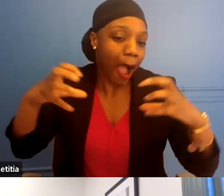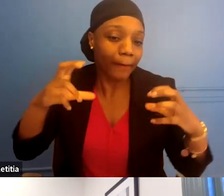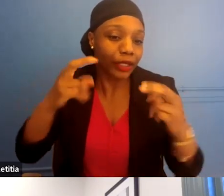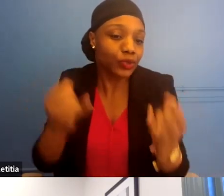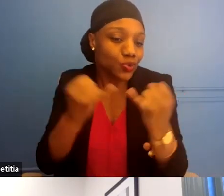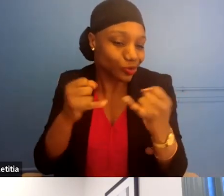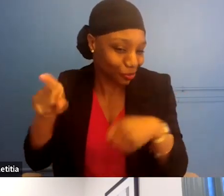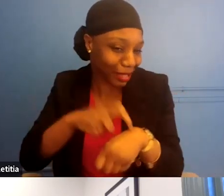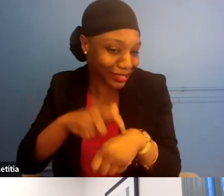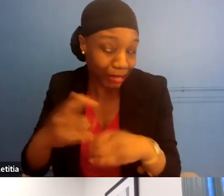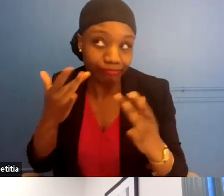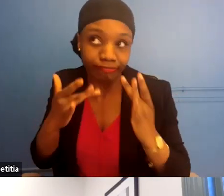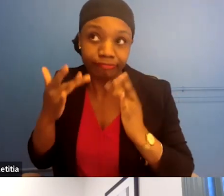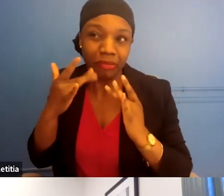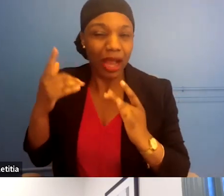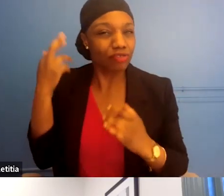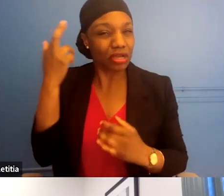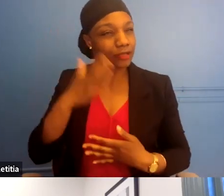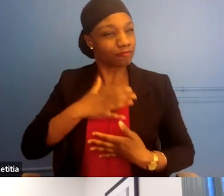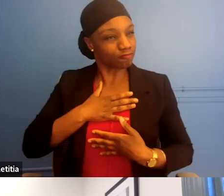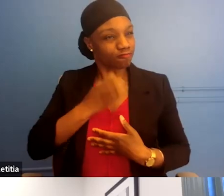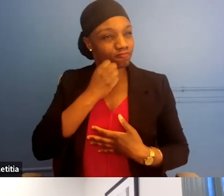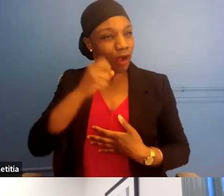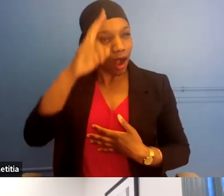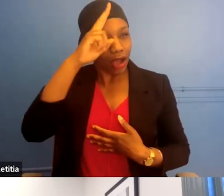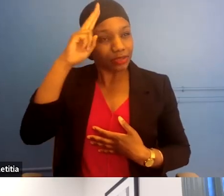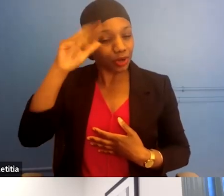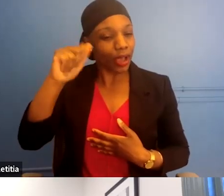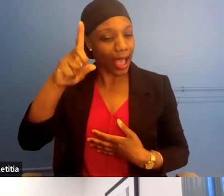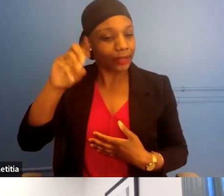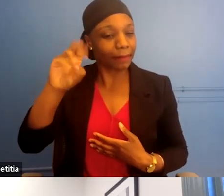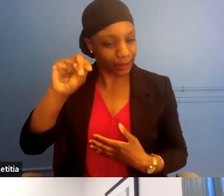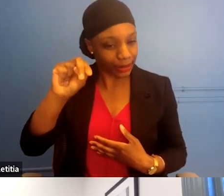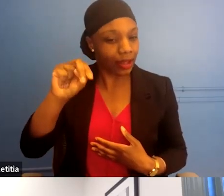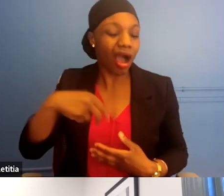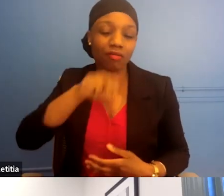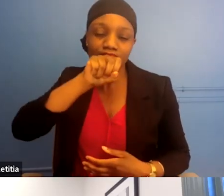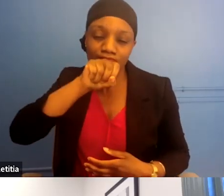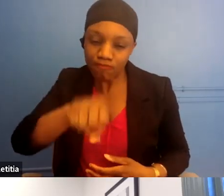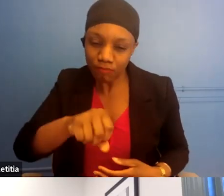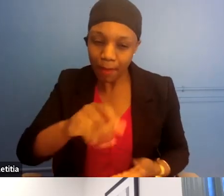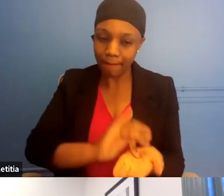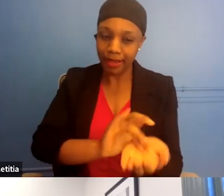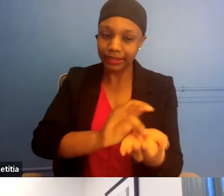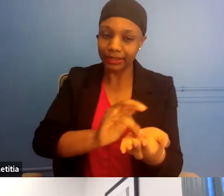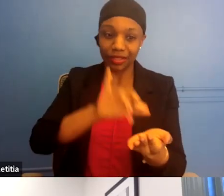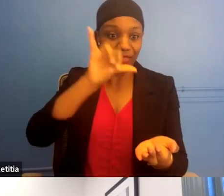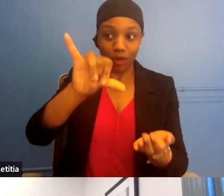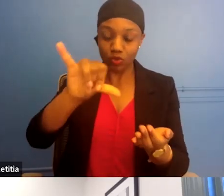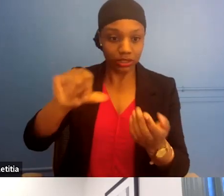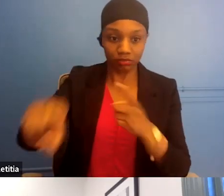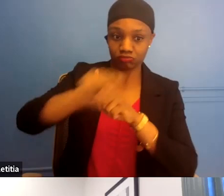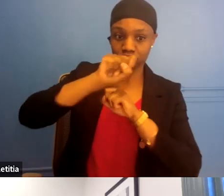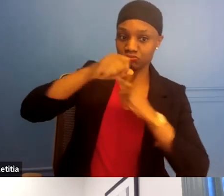I had decided that I wanted to go into hospital administration, and that just because I kind of had a love for medicine and that was a big exposure to